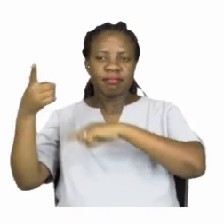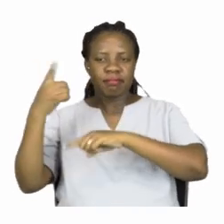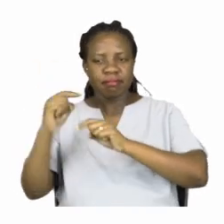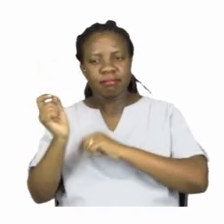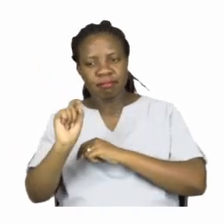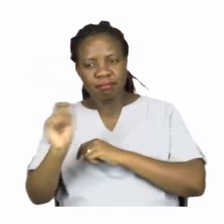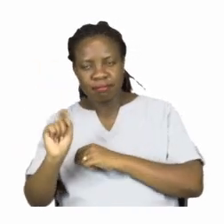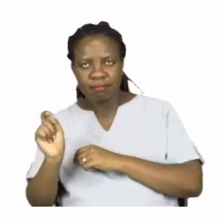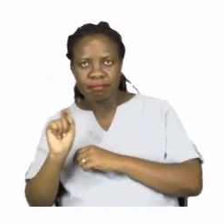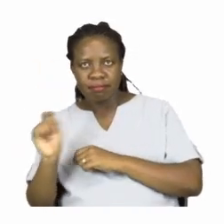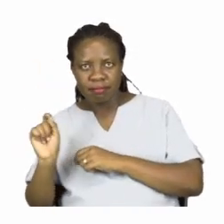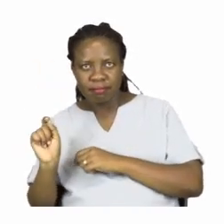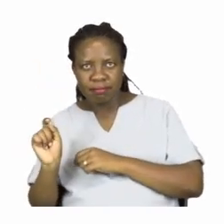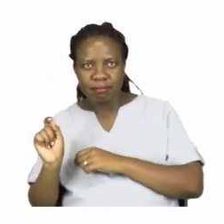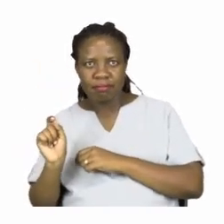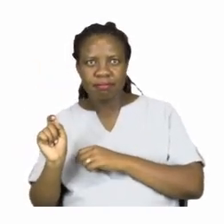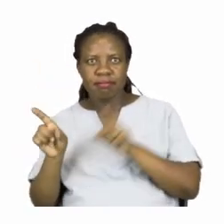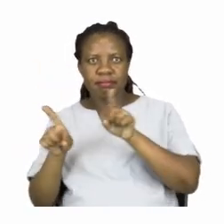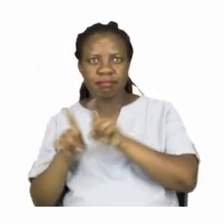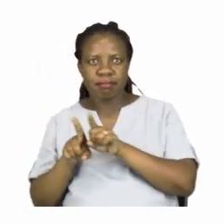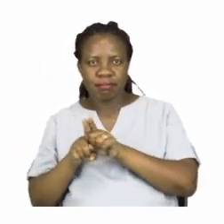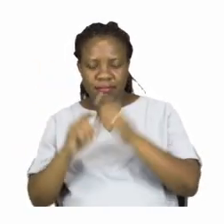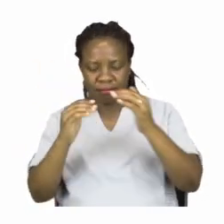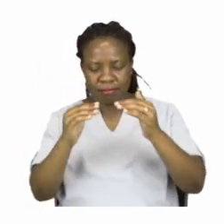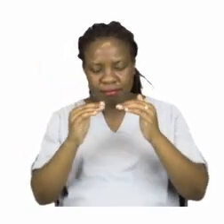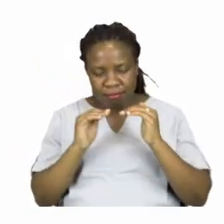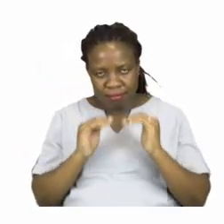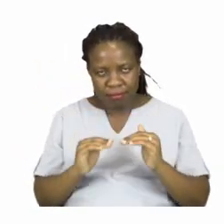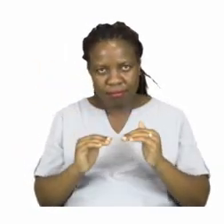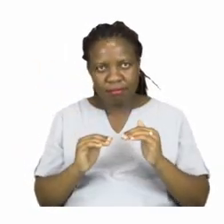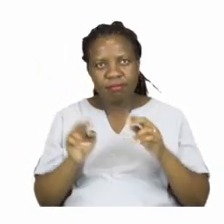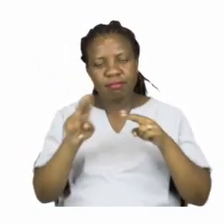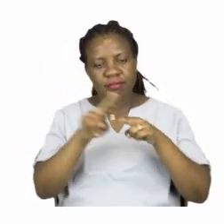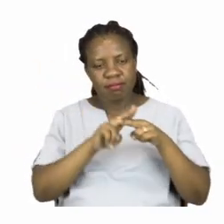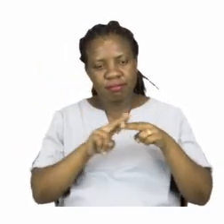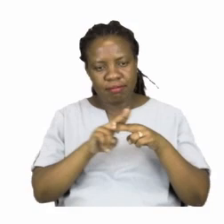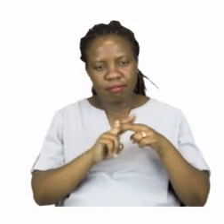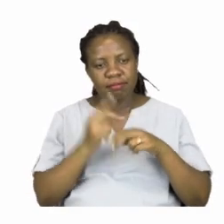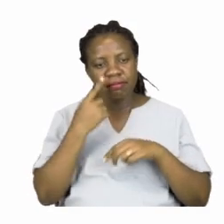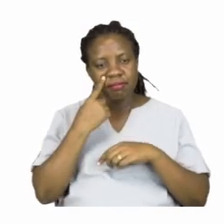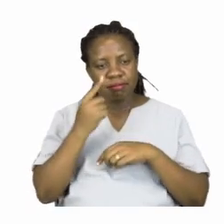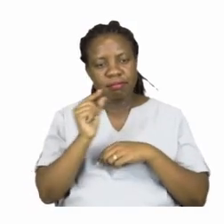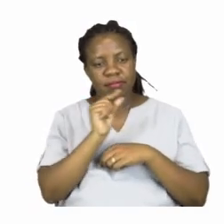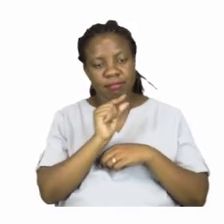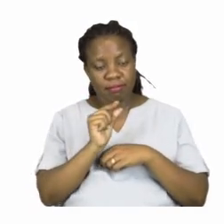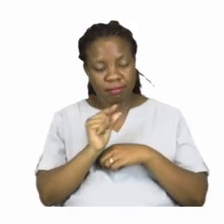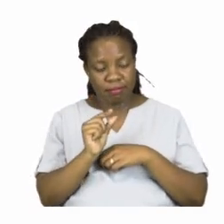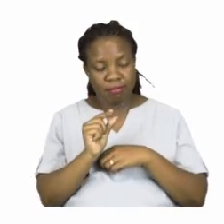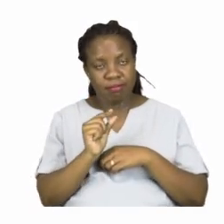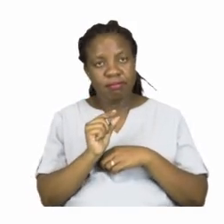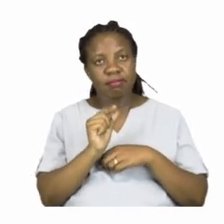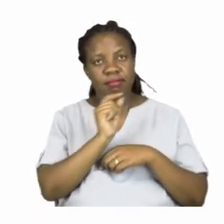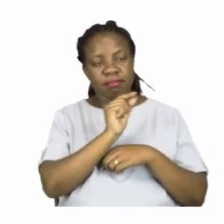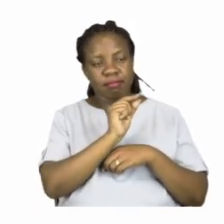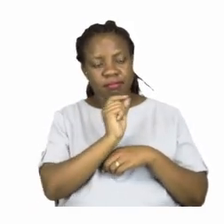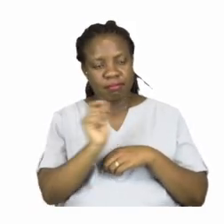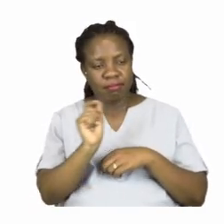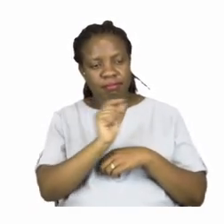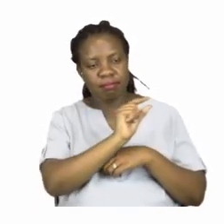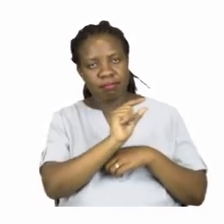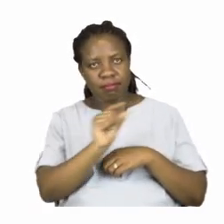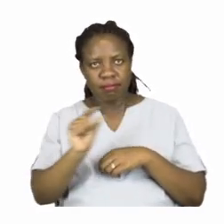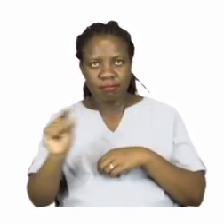after that, you're going to make sentences with our sight words. Let's take a look at the board and read the words